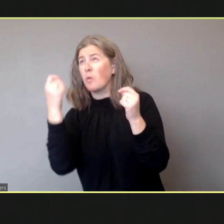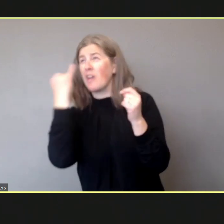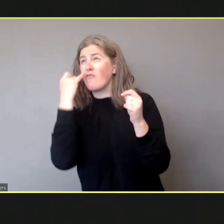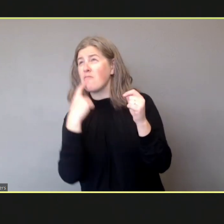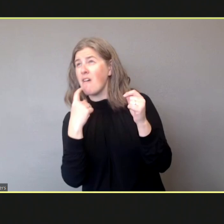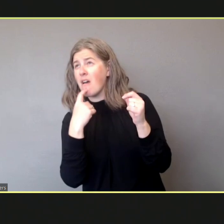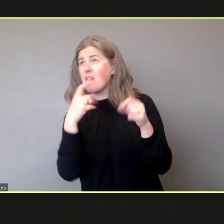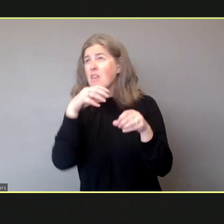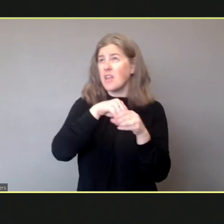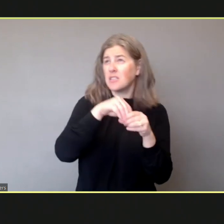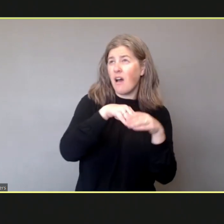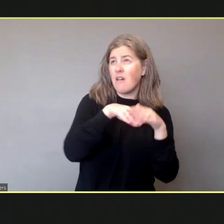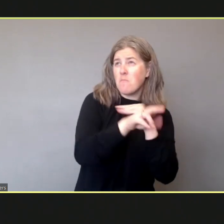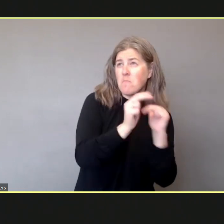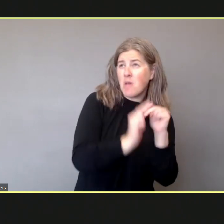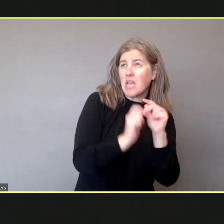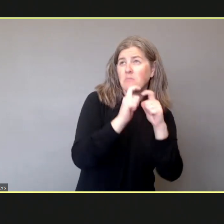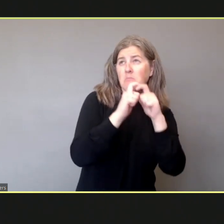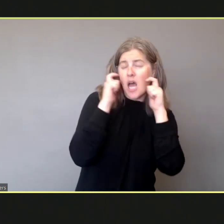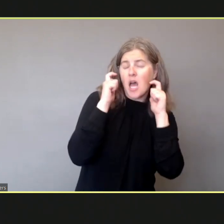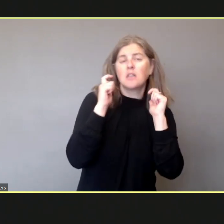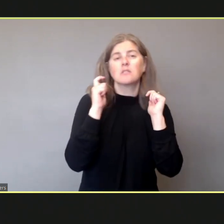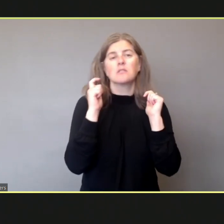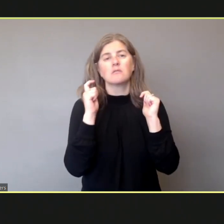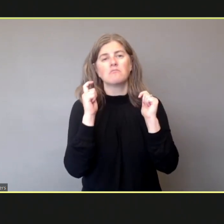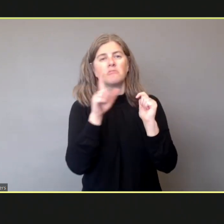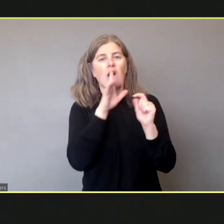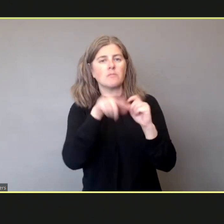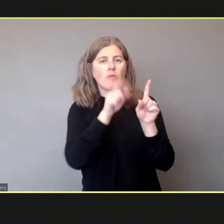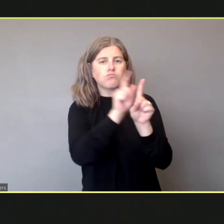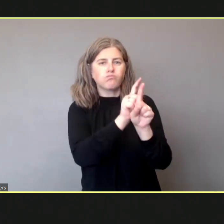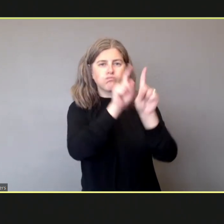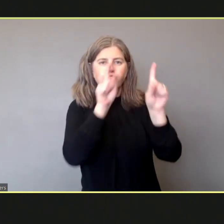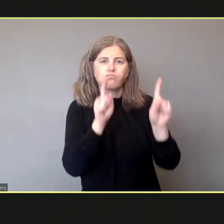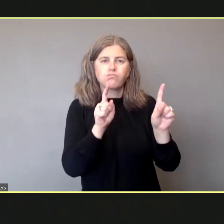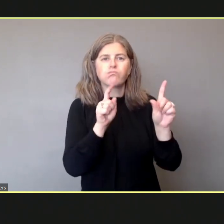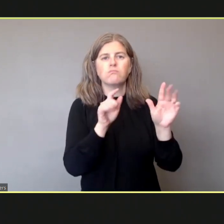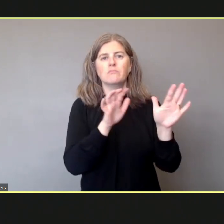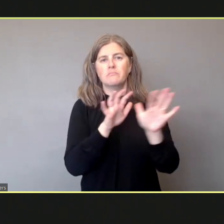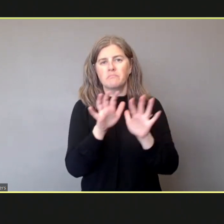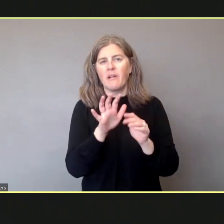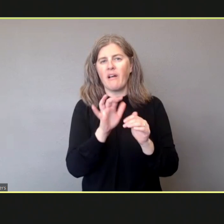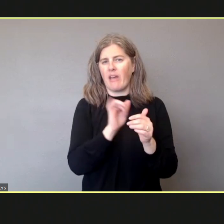masking and talks about social distancing and keeping those